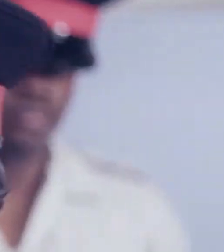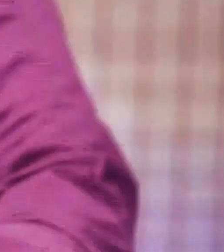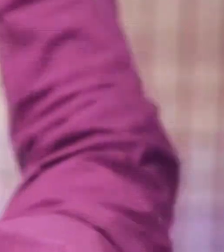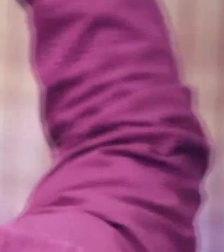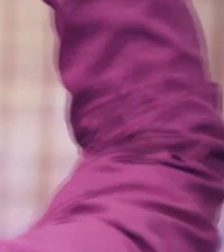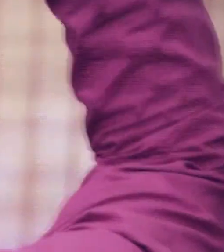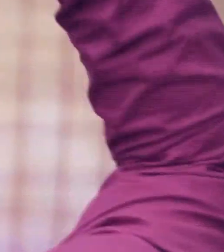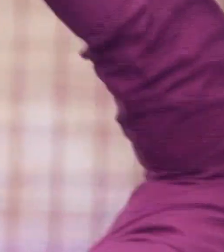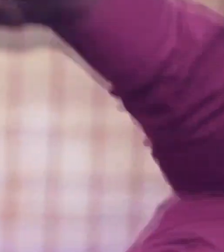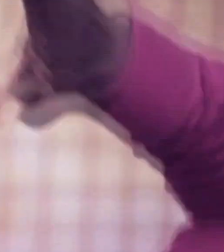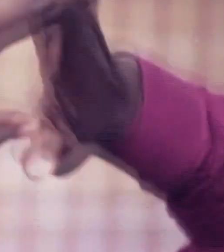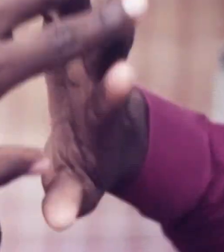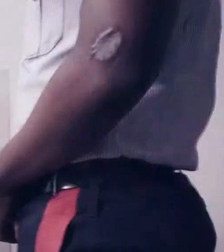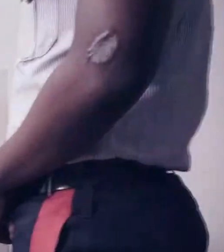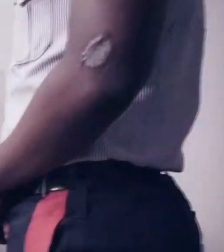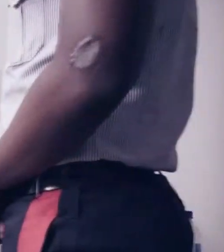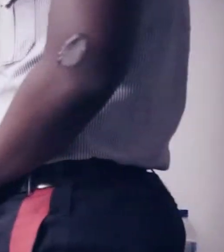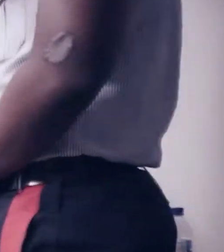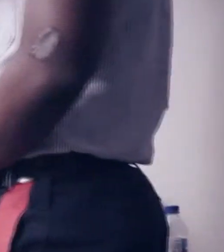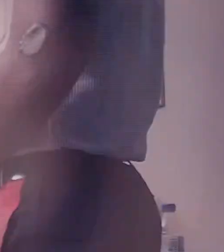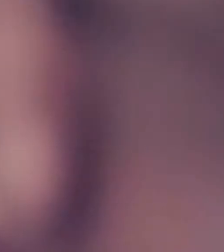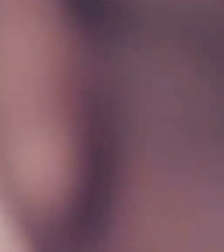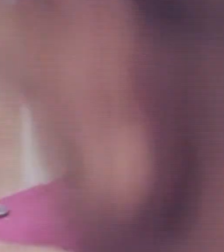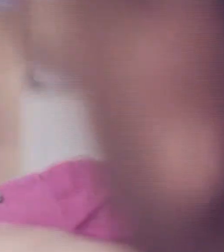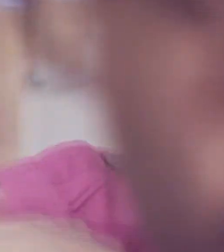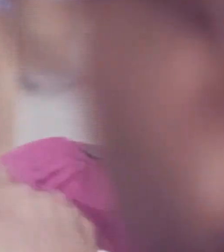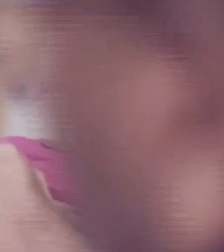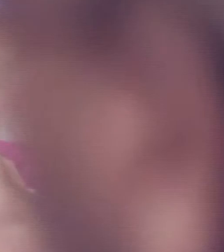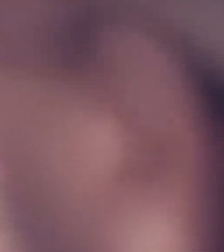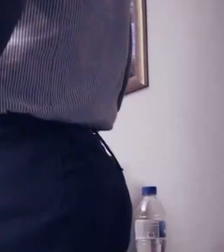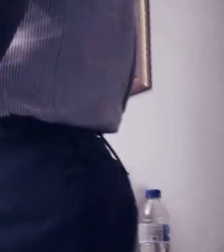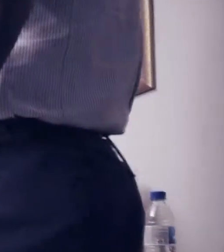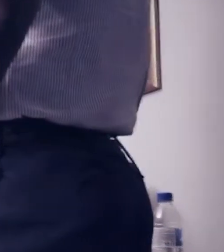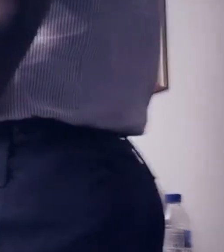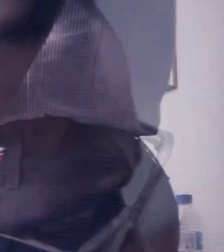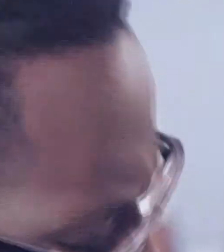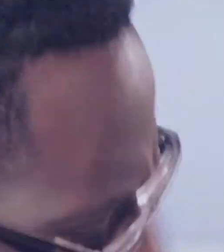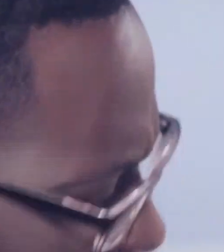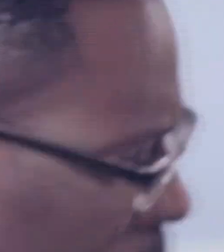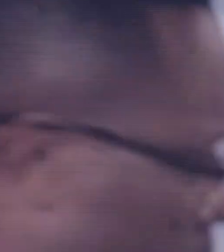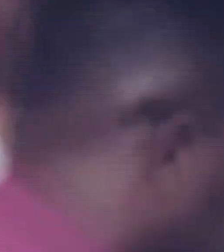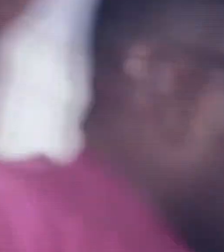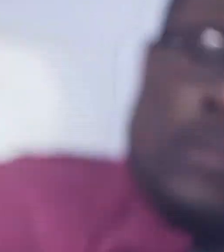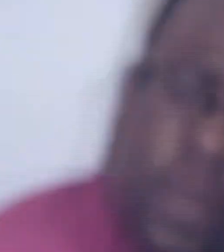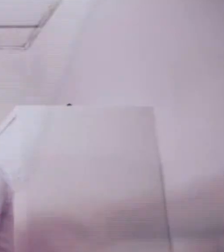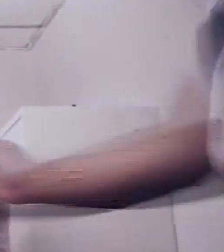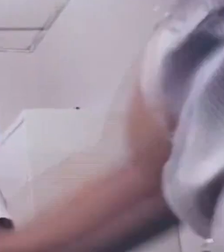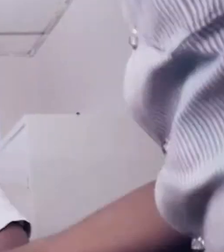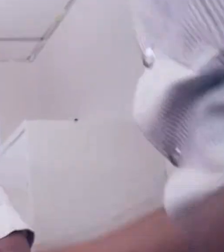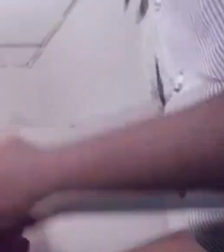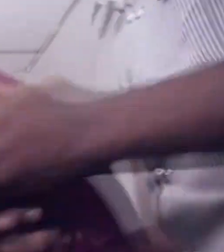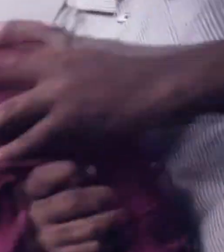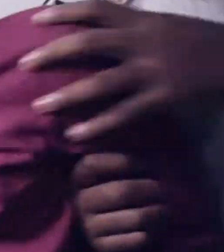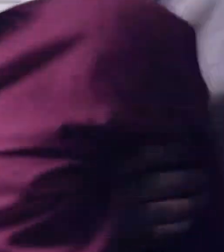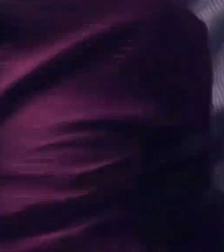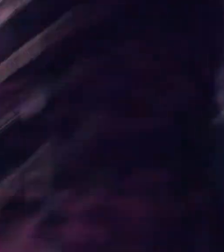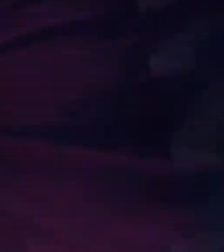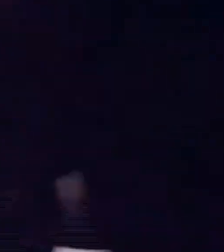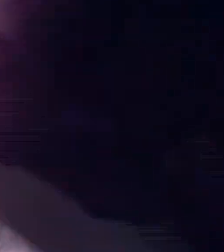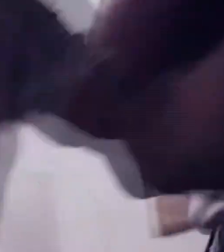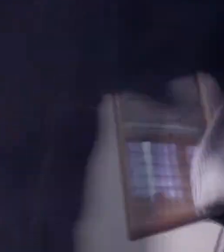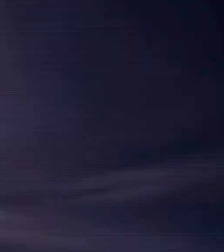your head and interlock your fingers. Turn your back on abusers. Report gender-based violence to the